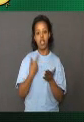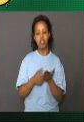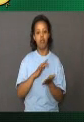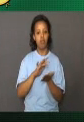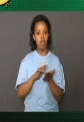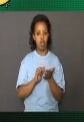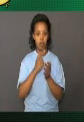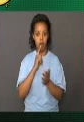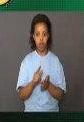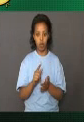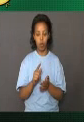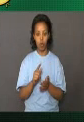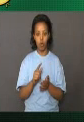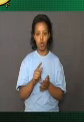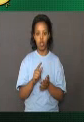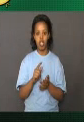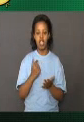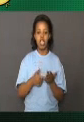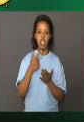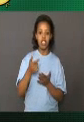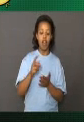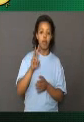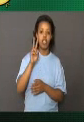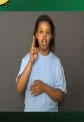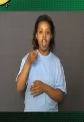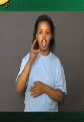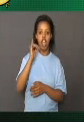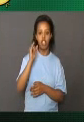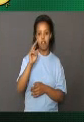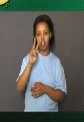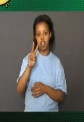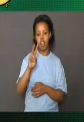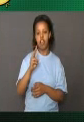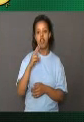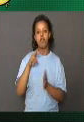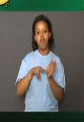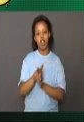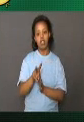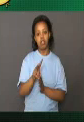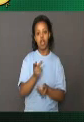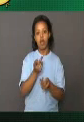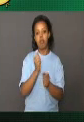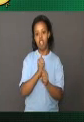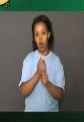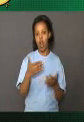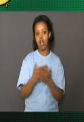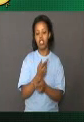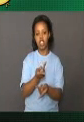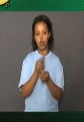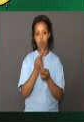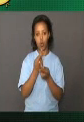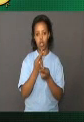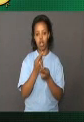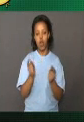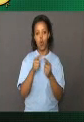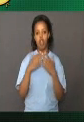drugs are protease inhibitors. During viral assembly, the protease